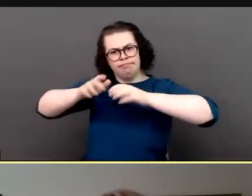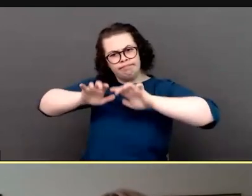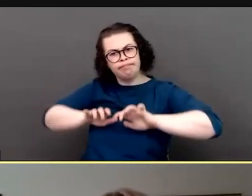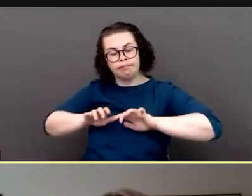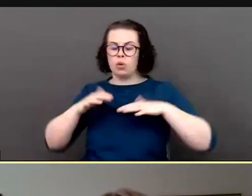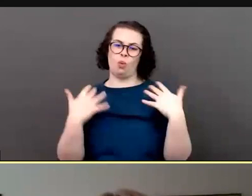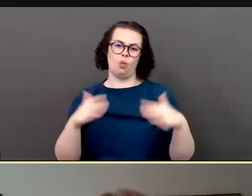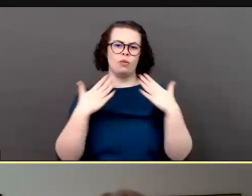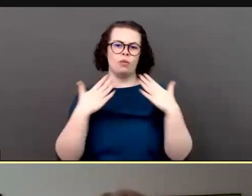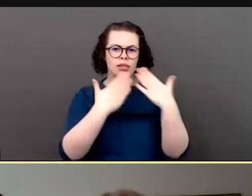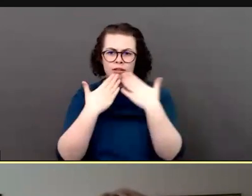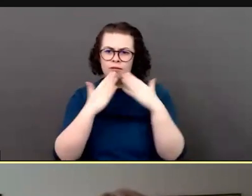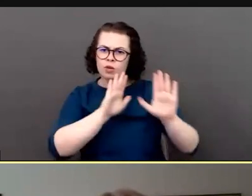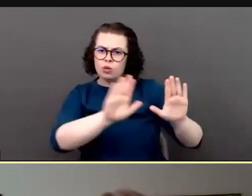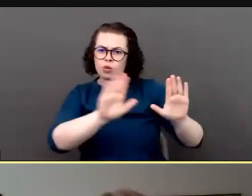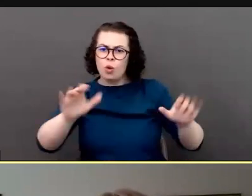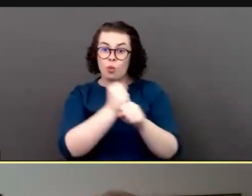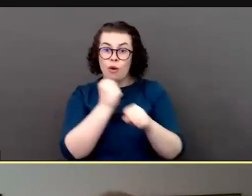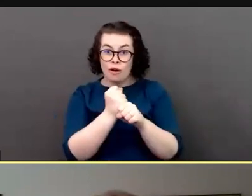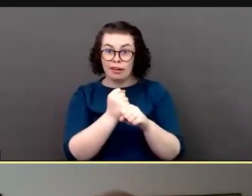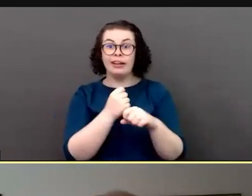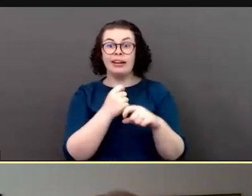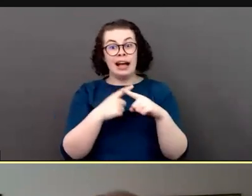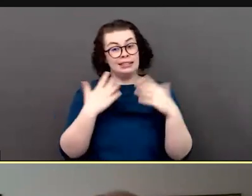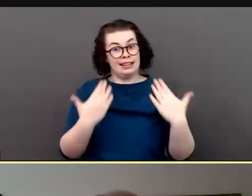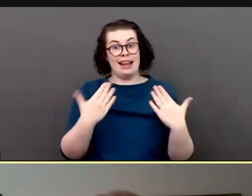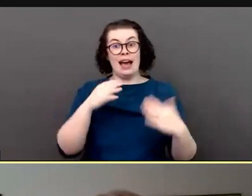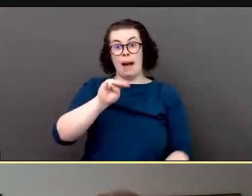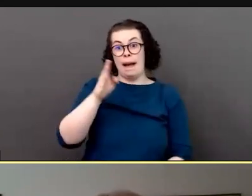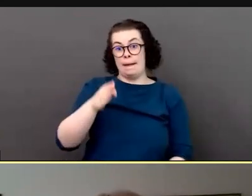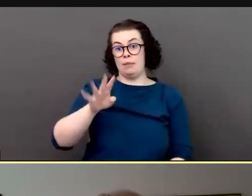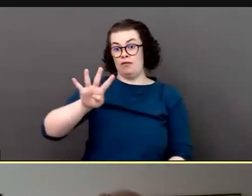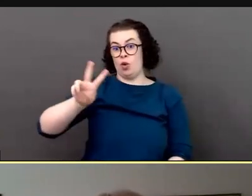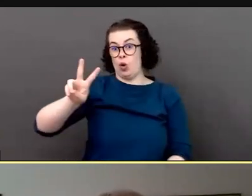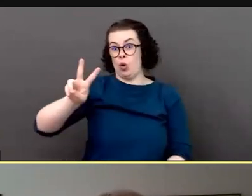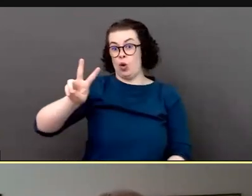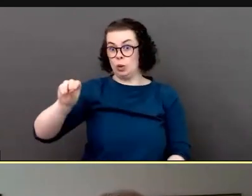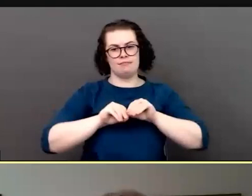mandate 420 in our European policies. Thank you very much.